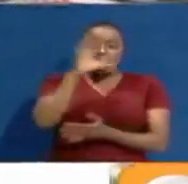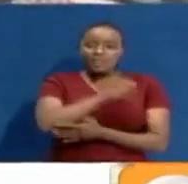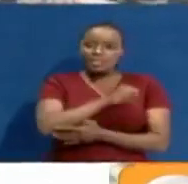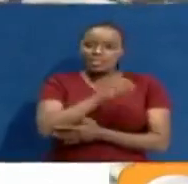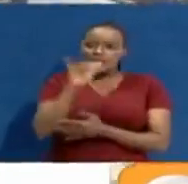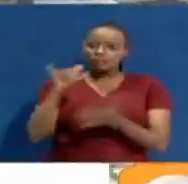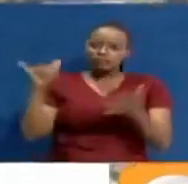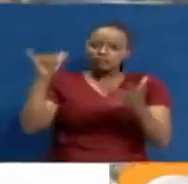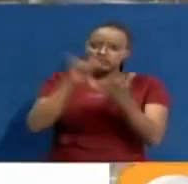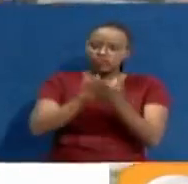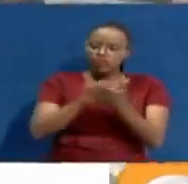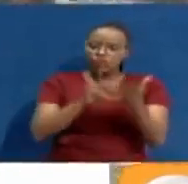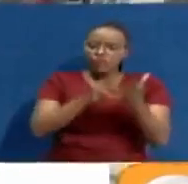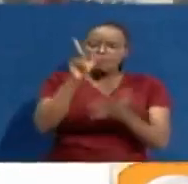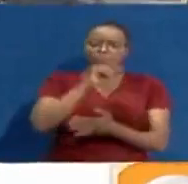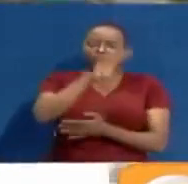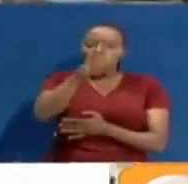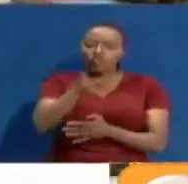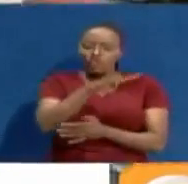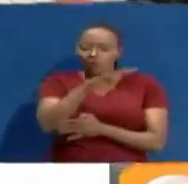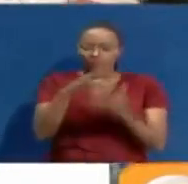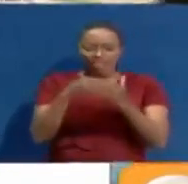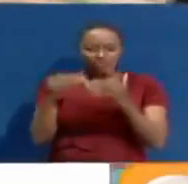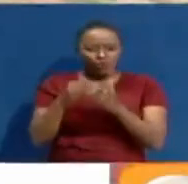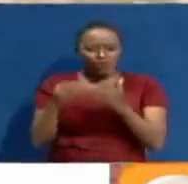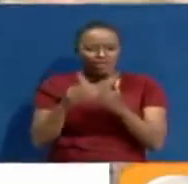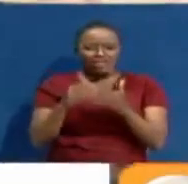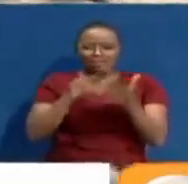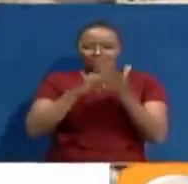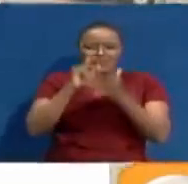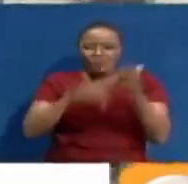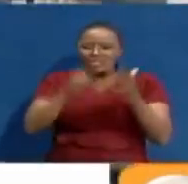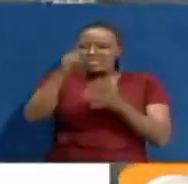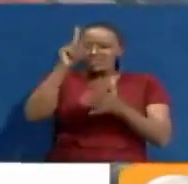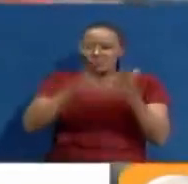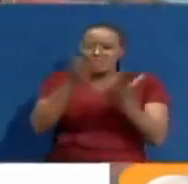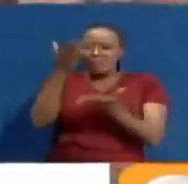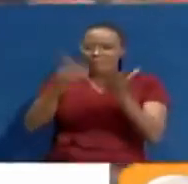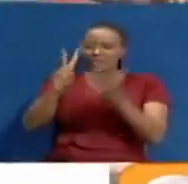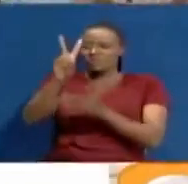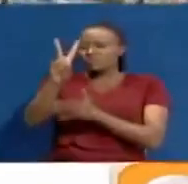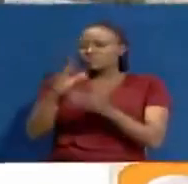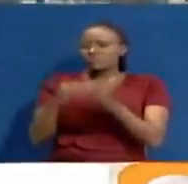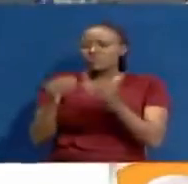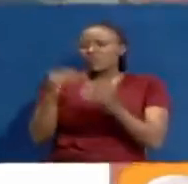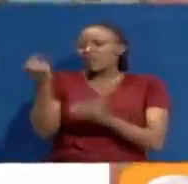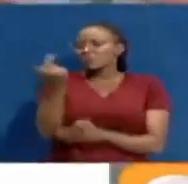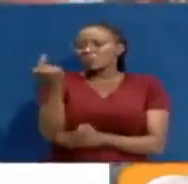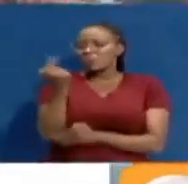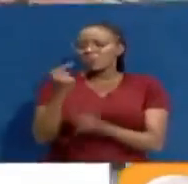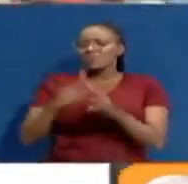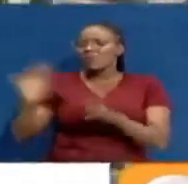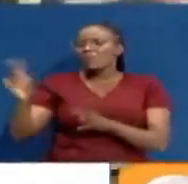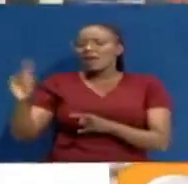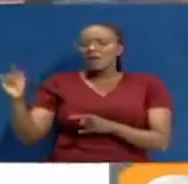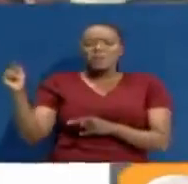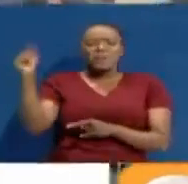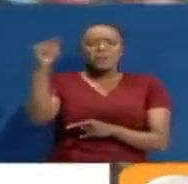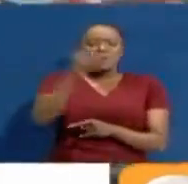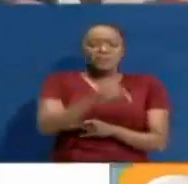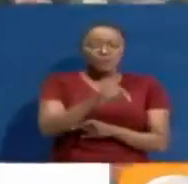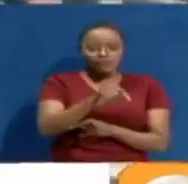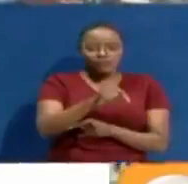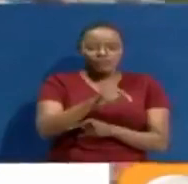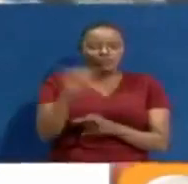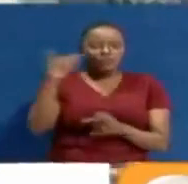flight for which you had paid $4,000. What is it compared to paying $2 to come from Nairobi CBD